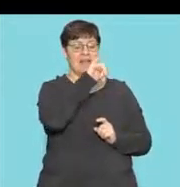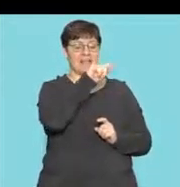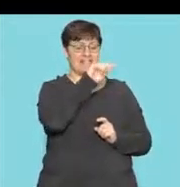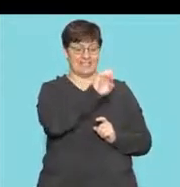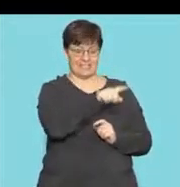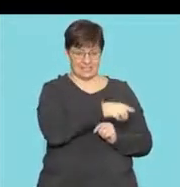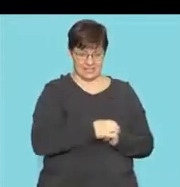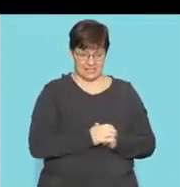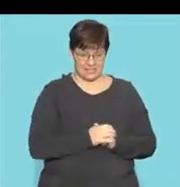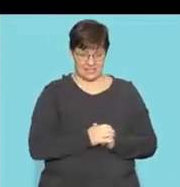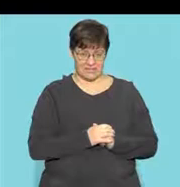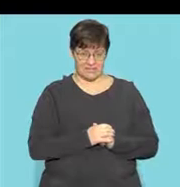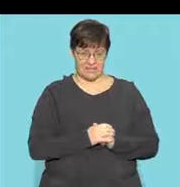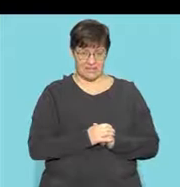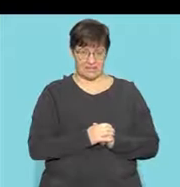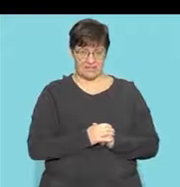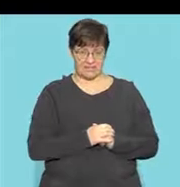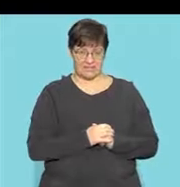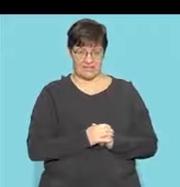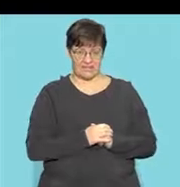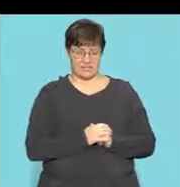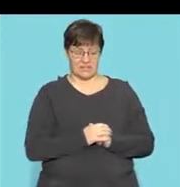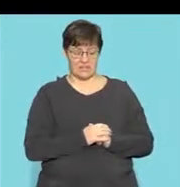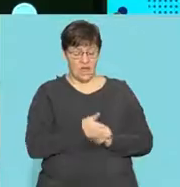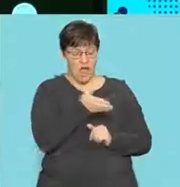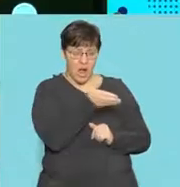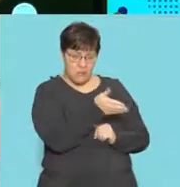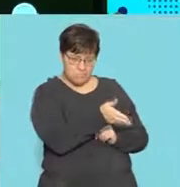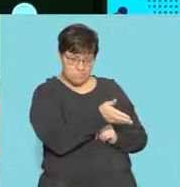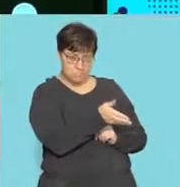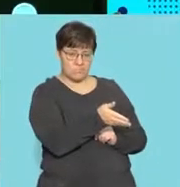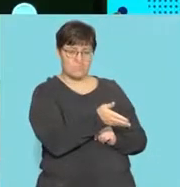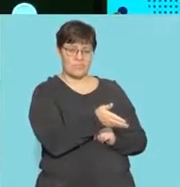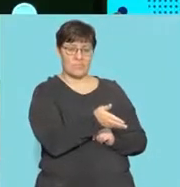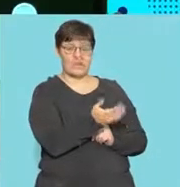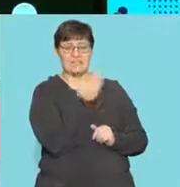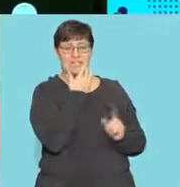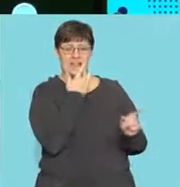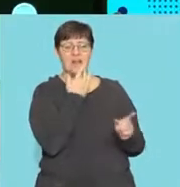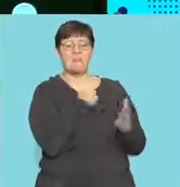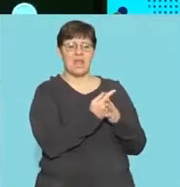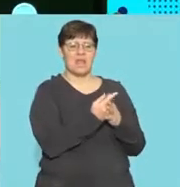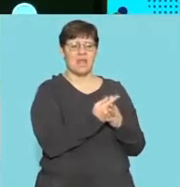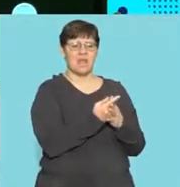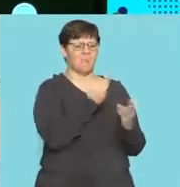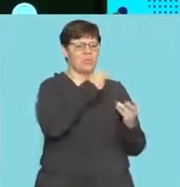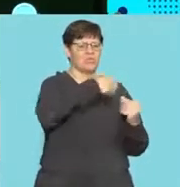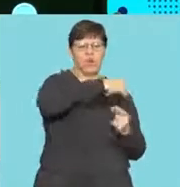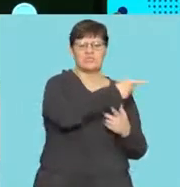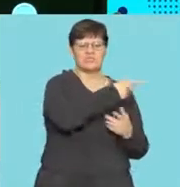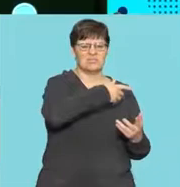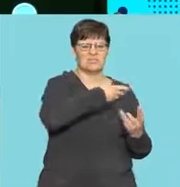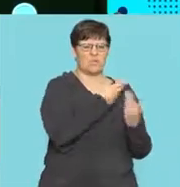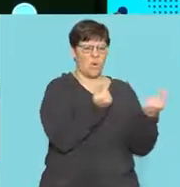electrolyte in the electrolytic cell, a solution of dissolved salts, or